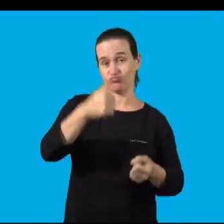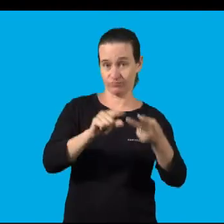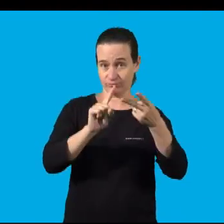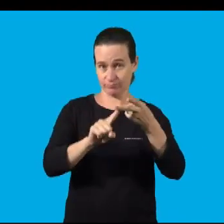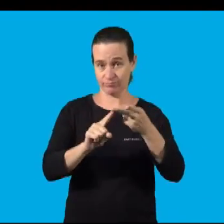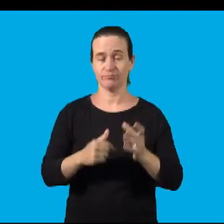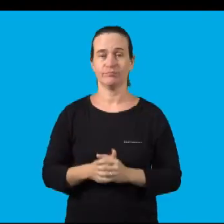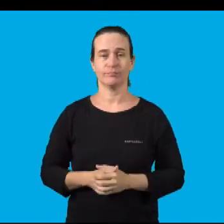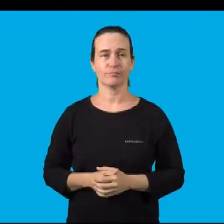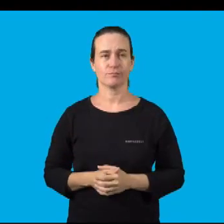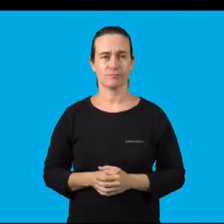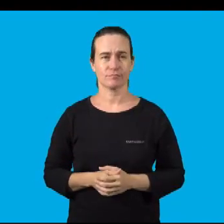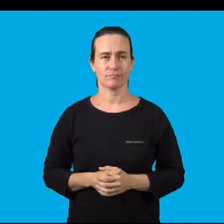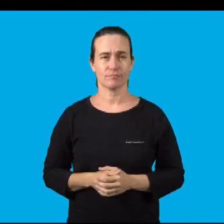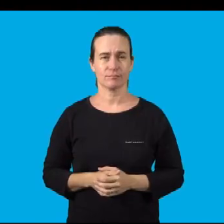would